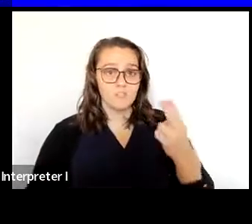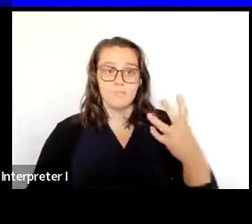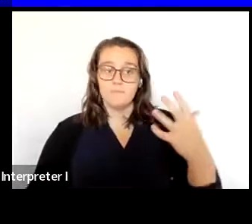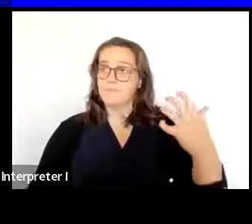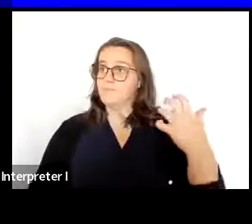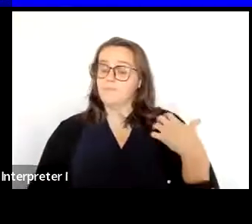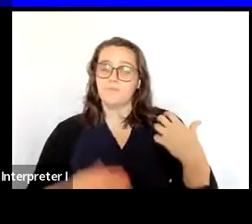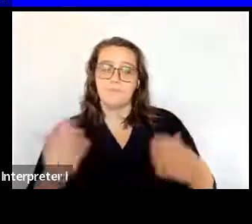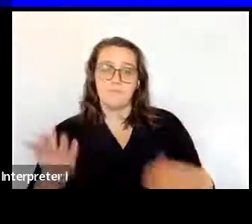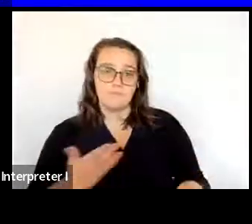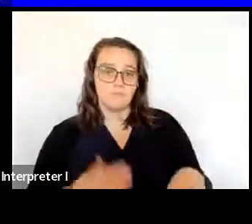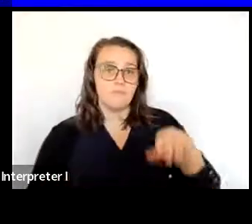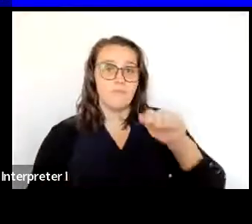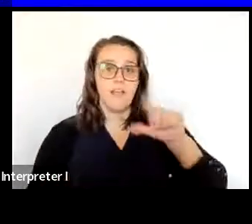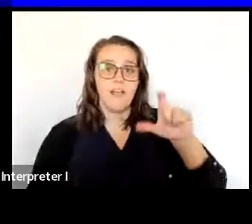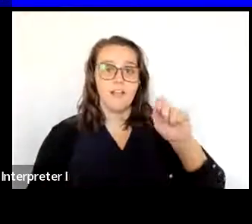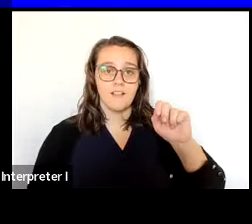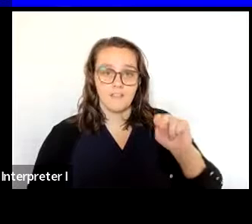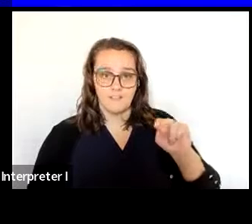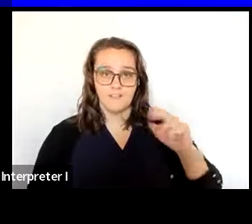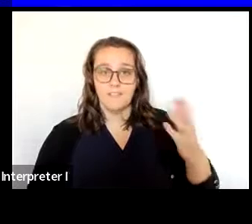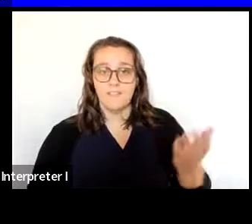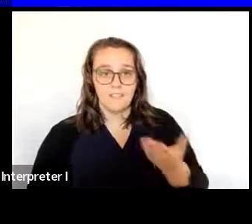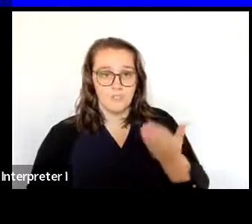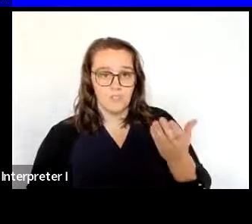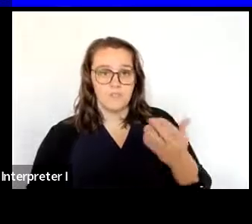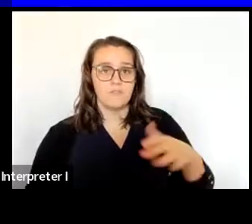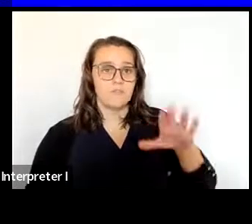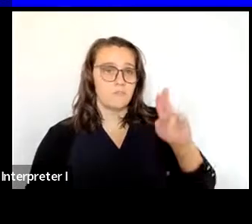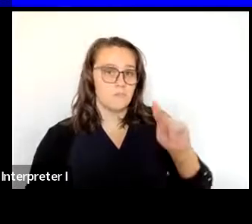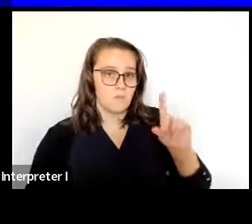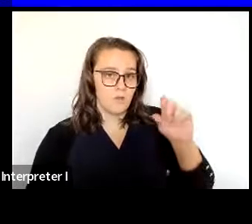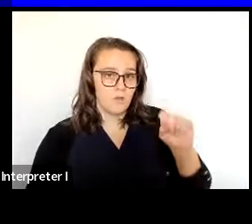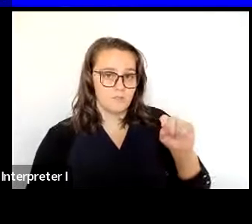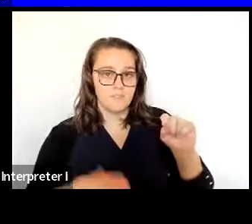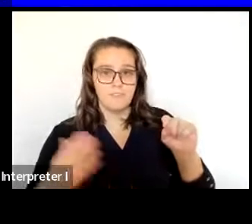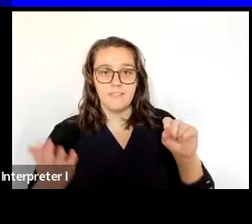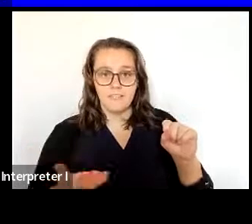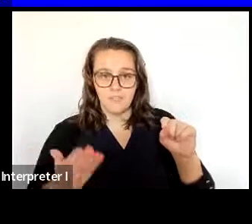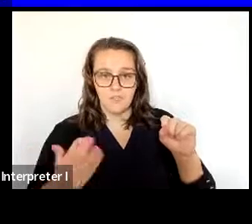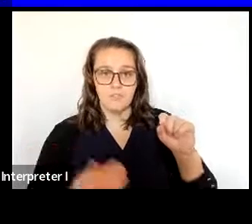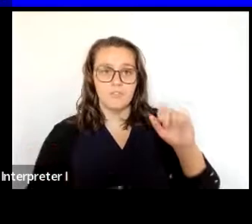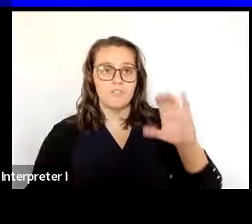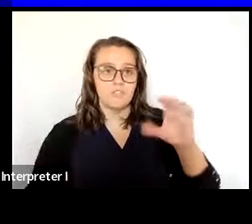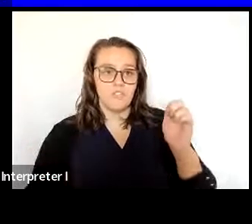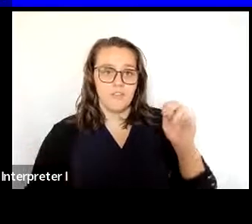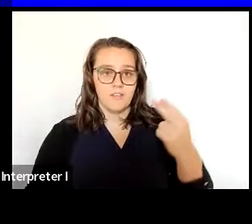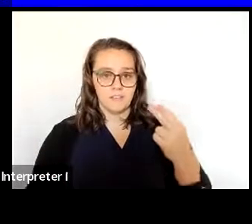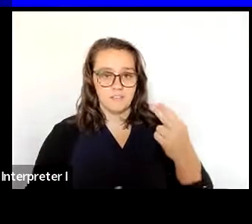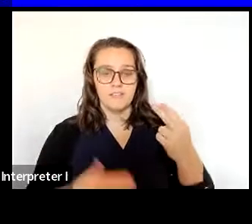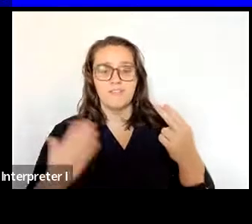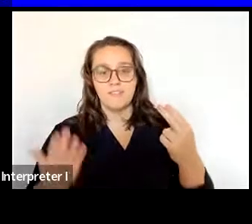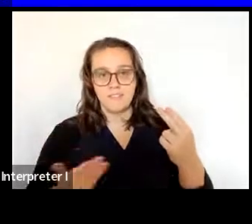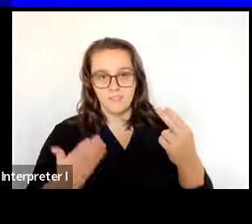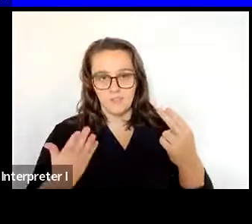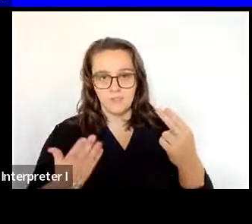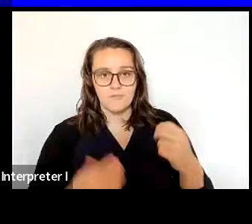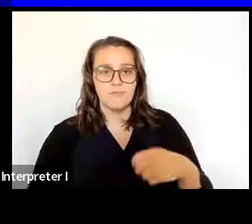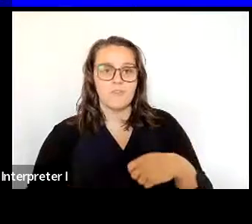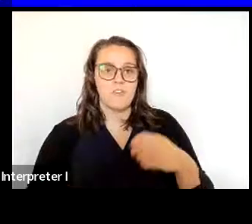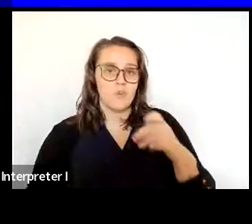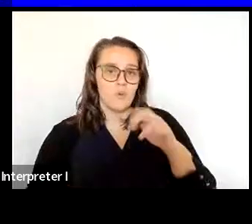Present. Councilmember Allen, Here. Councilmember Bonds, Here. Councilmember Che, Here. Councilmember